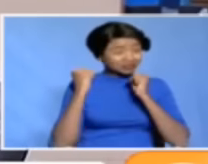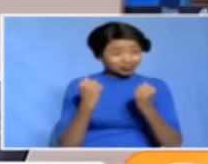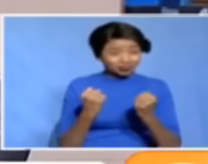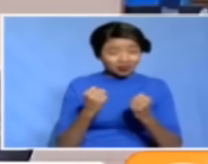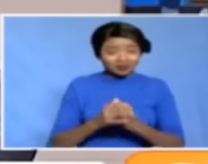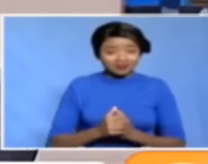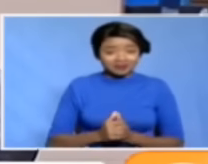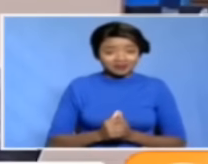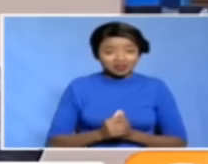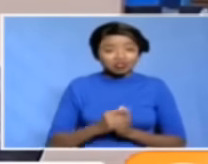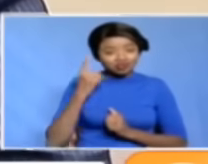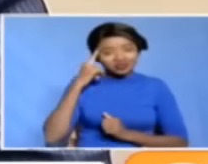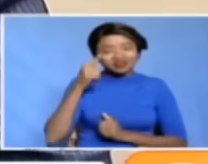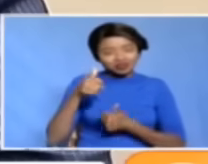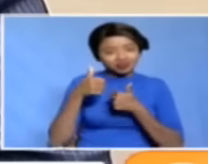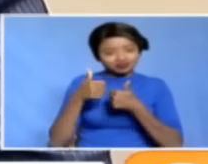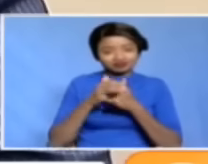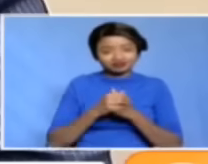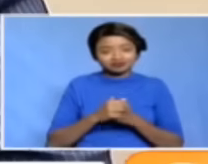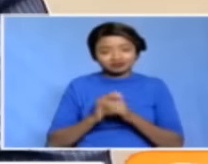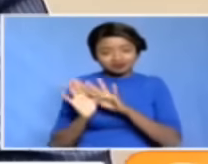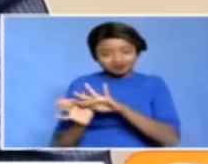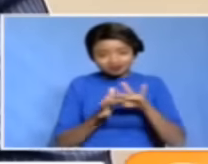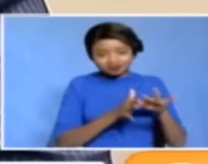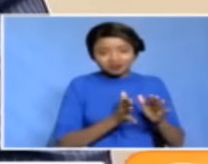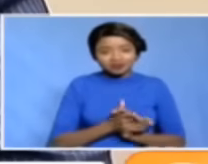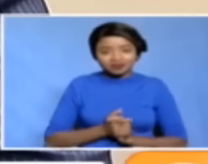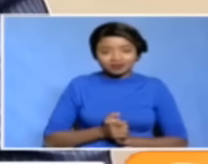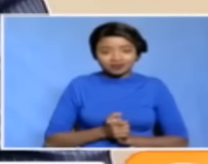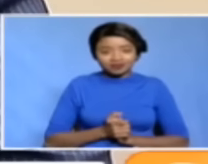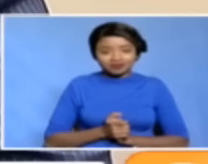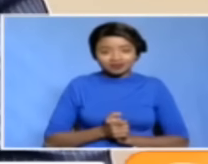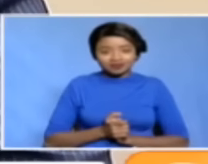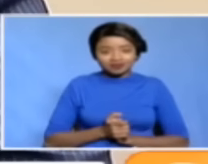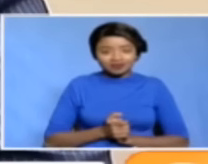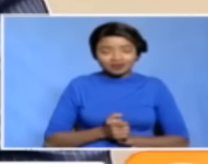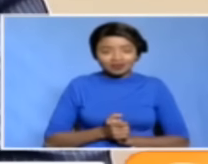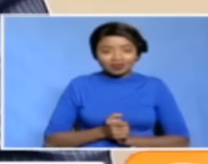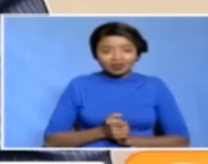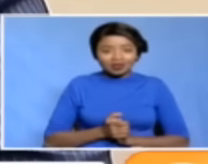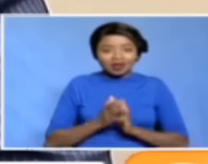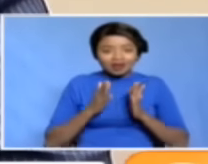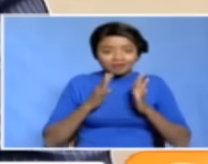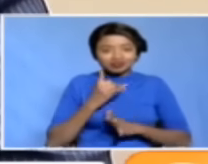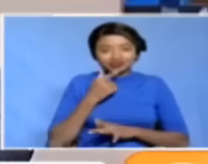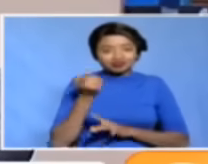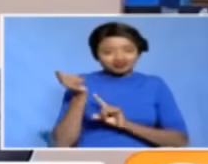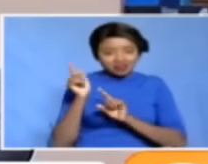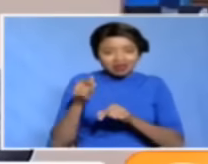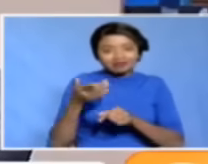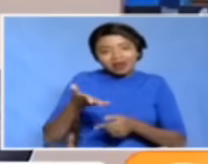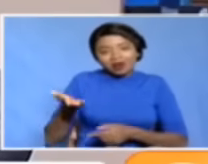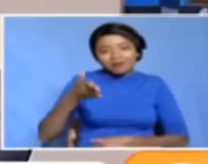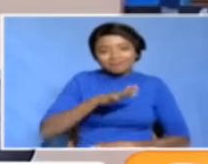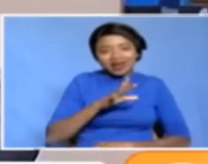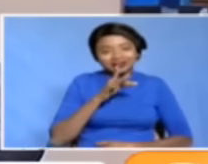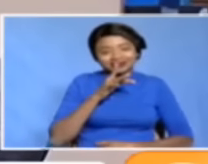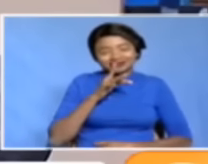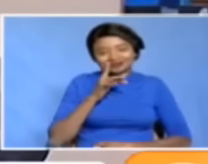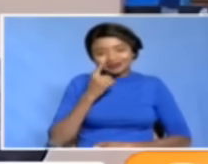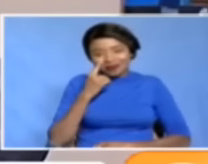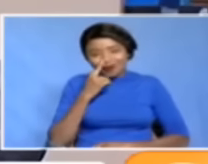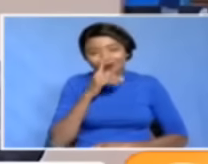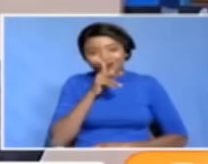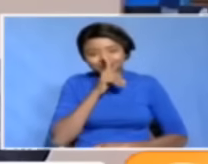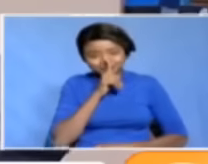are very silent. Hi, Hussein. The cock which came to roost on behalf of Jubilee has since returned home silently.